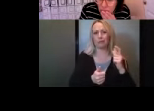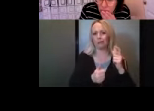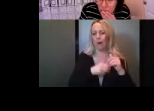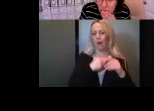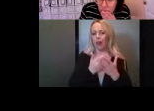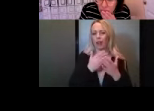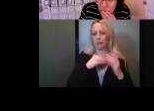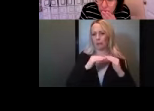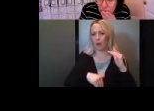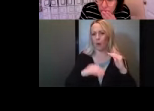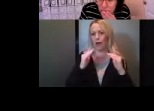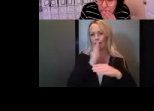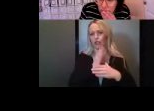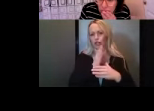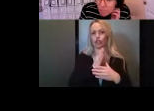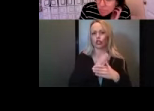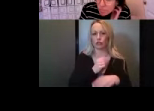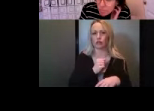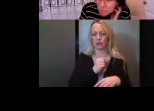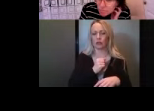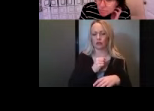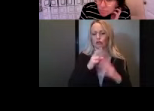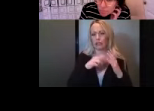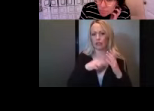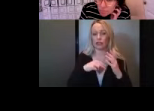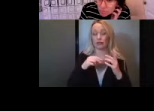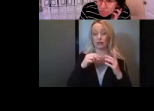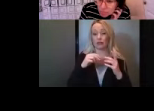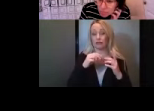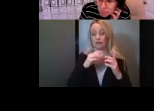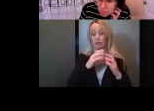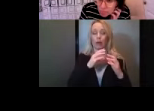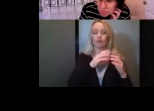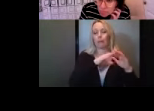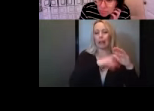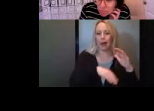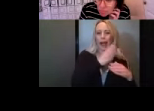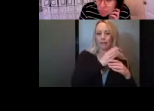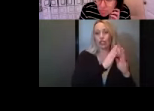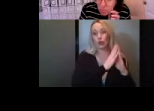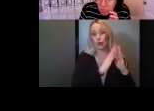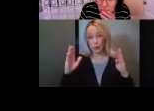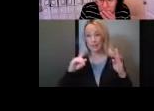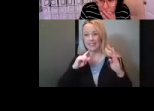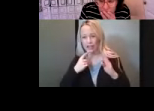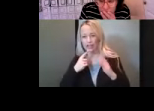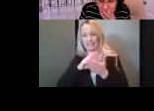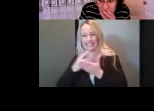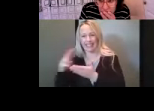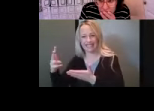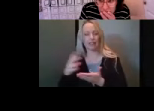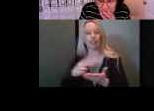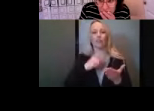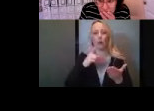from effortful below average readers to severely dyslexic. They all showed growth over time. And